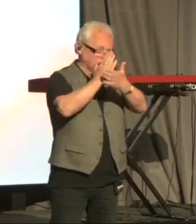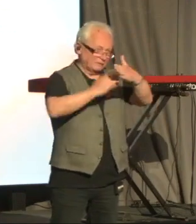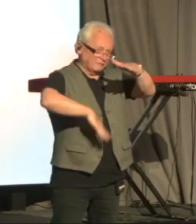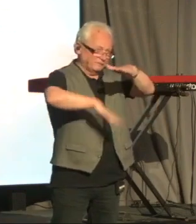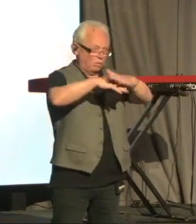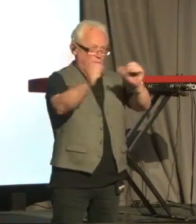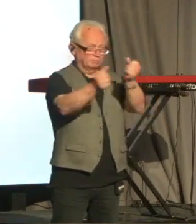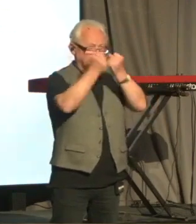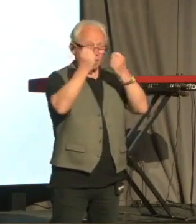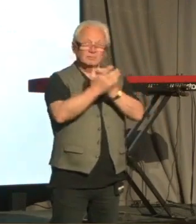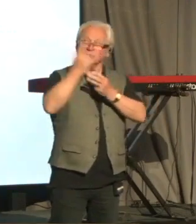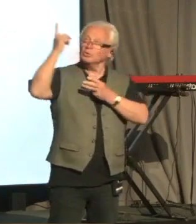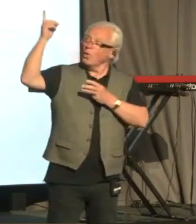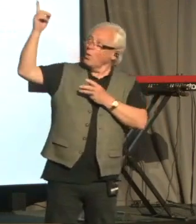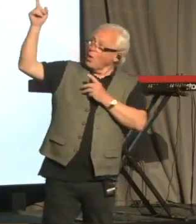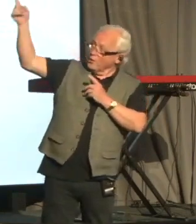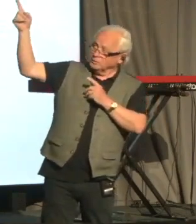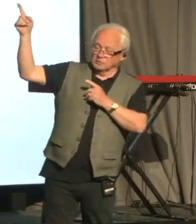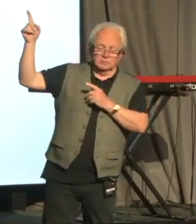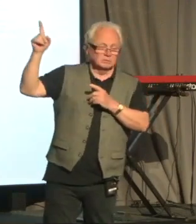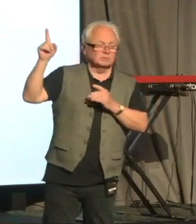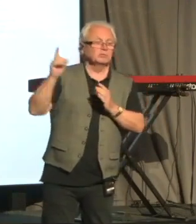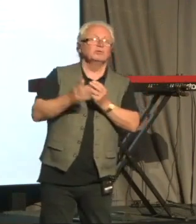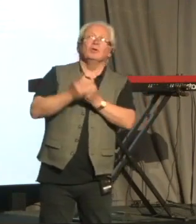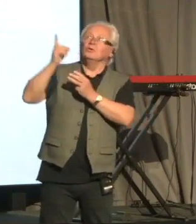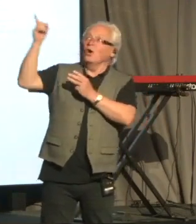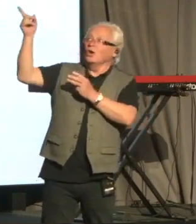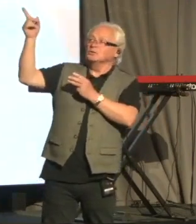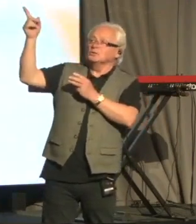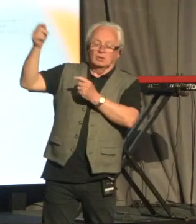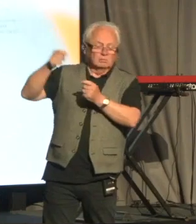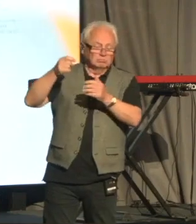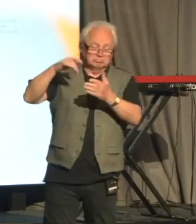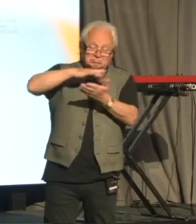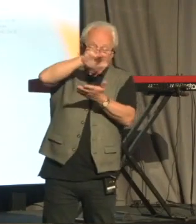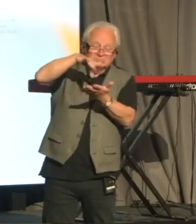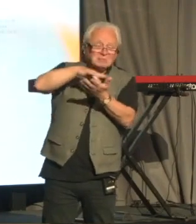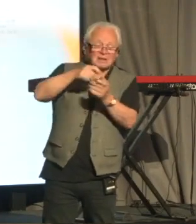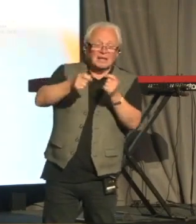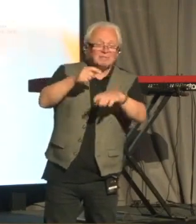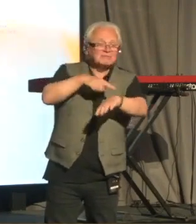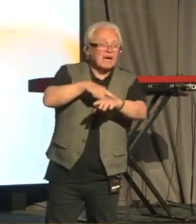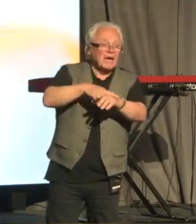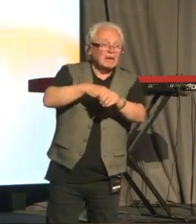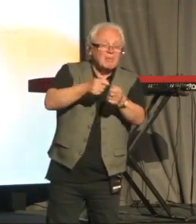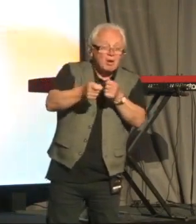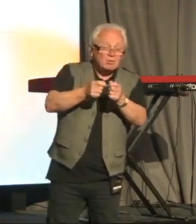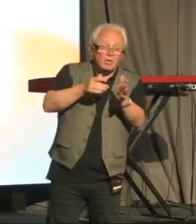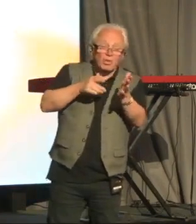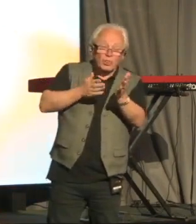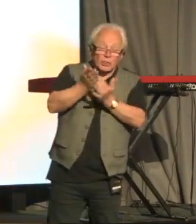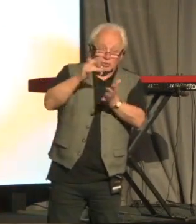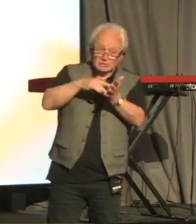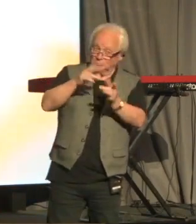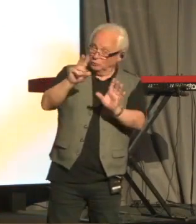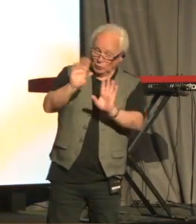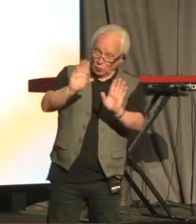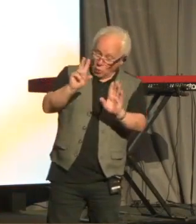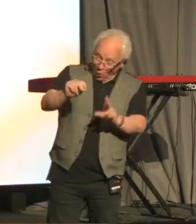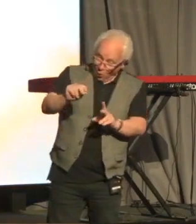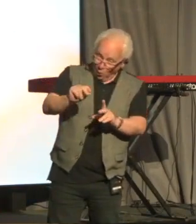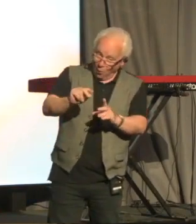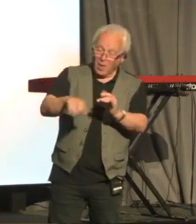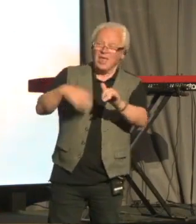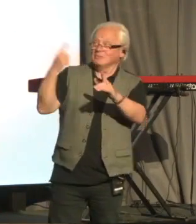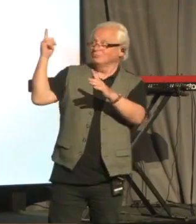The God that exists outside of time, the God that was in the beginning and will be in the end, the God that